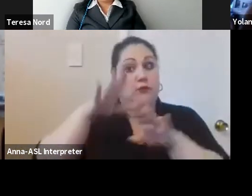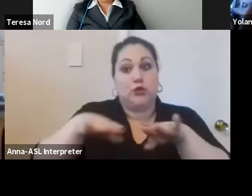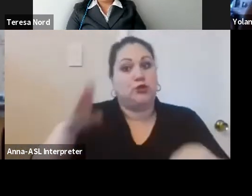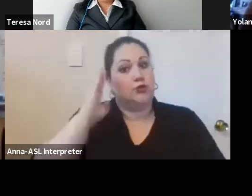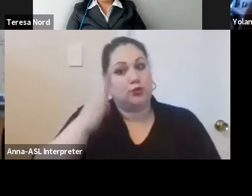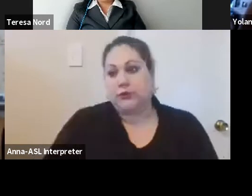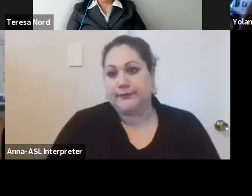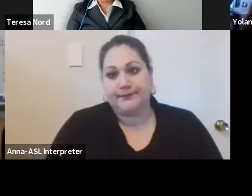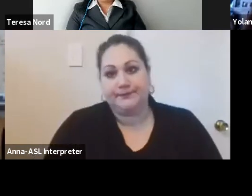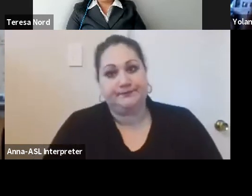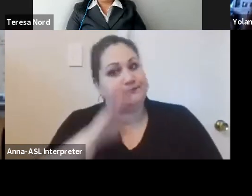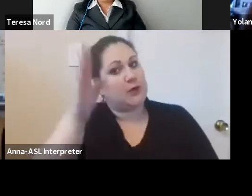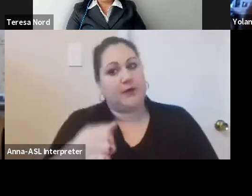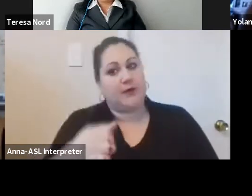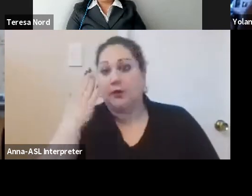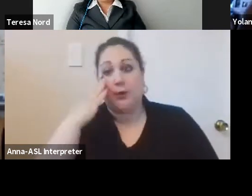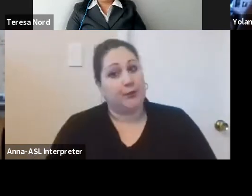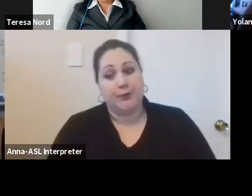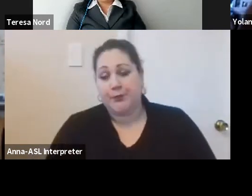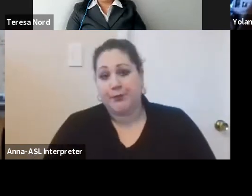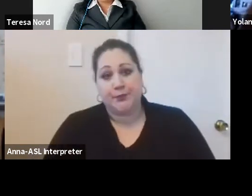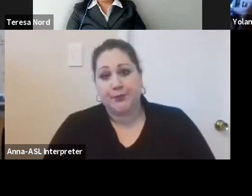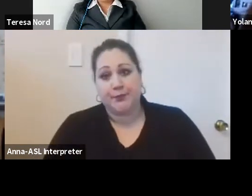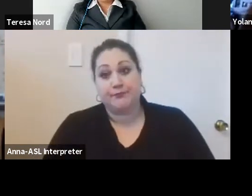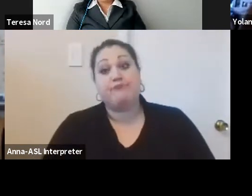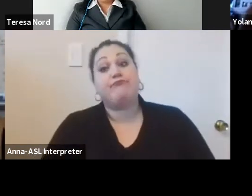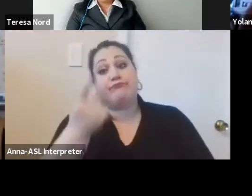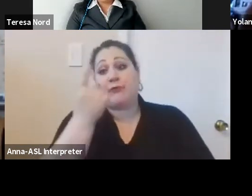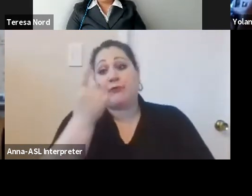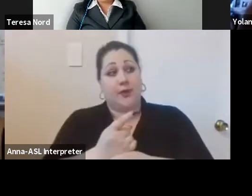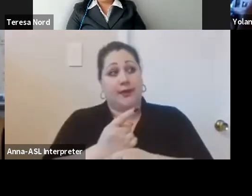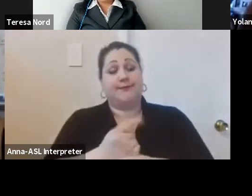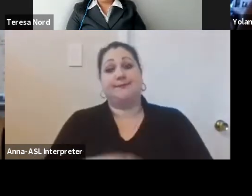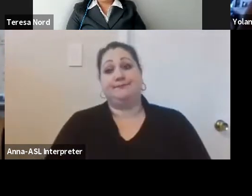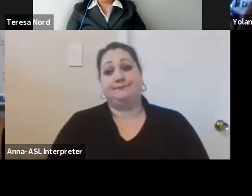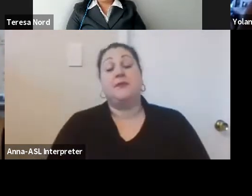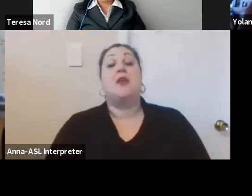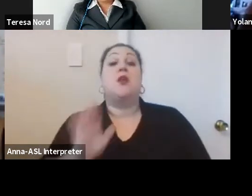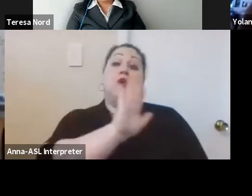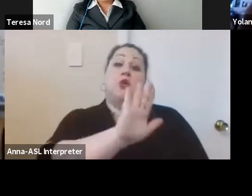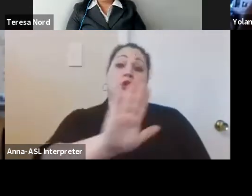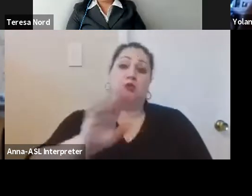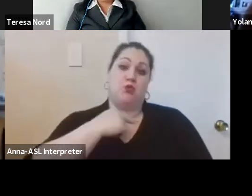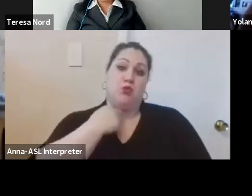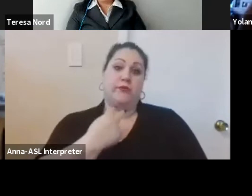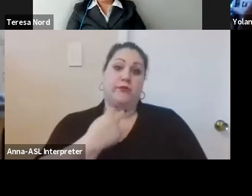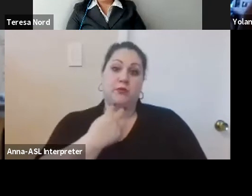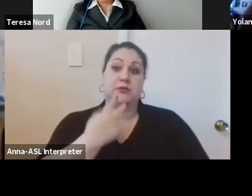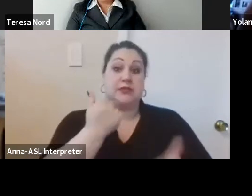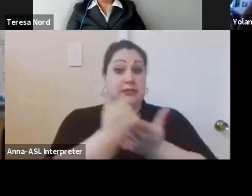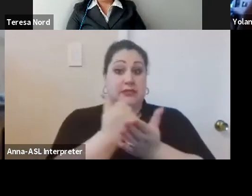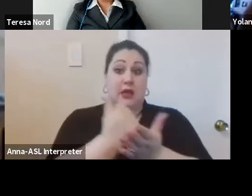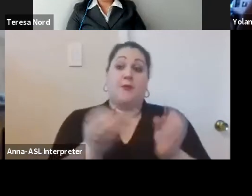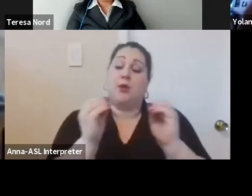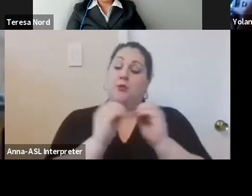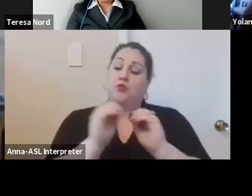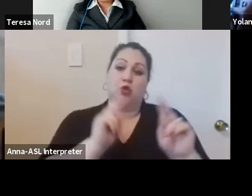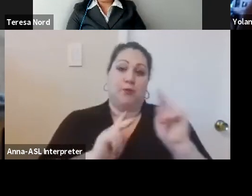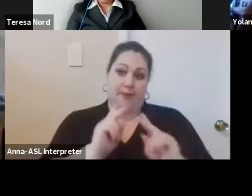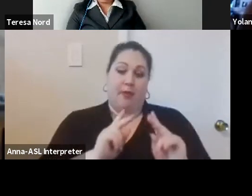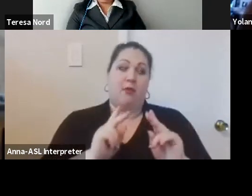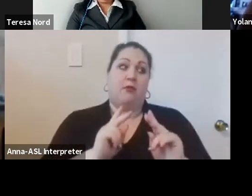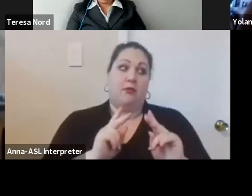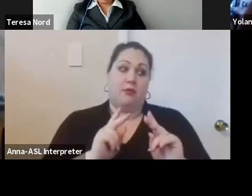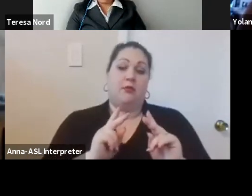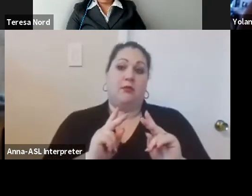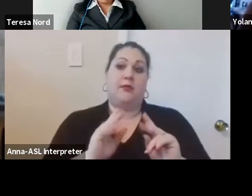You never know. You never know. Your voices helps more people know. Your